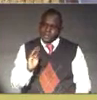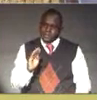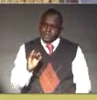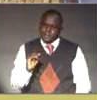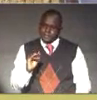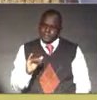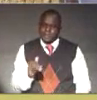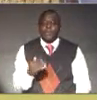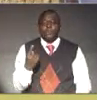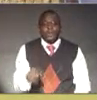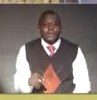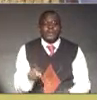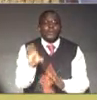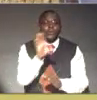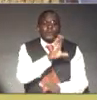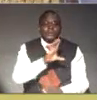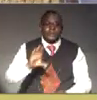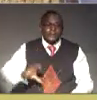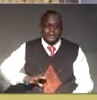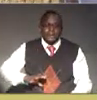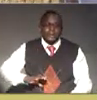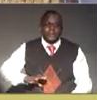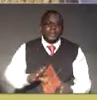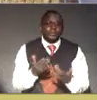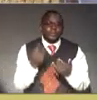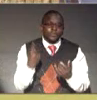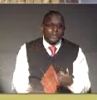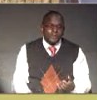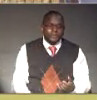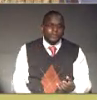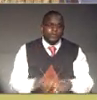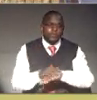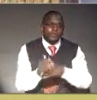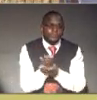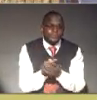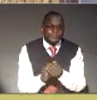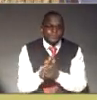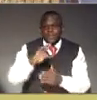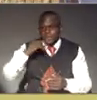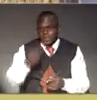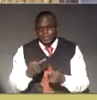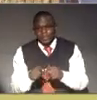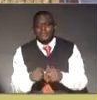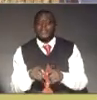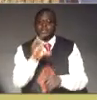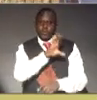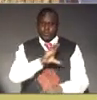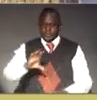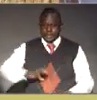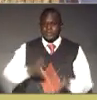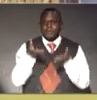Christians expect from the action of Jesus Christ when washing? Partly you've just answered that, but as Christians